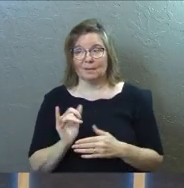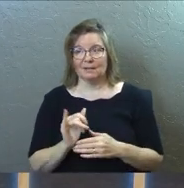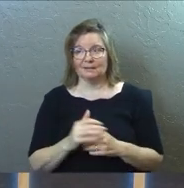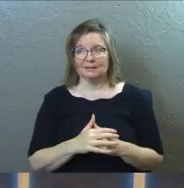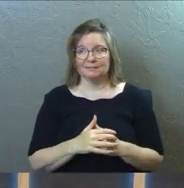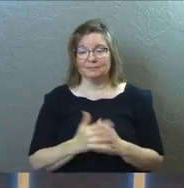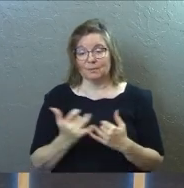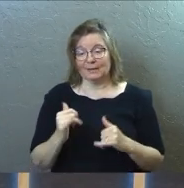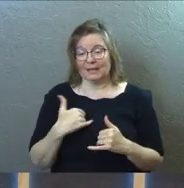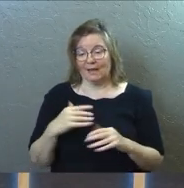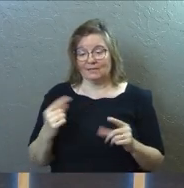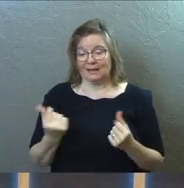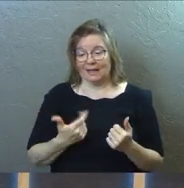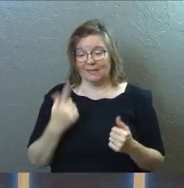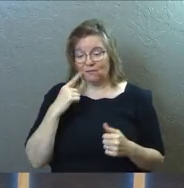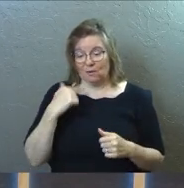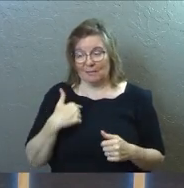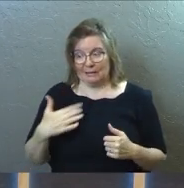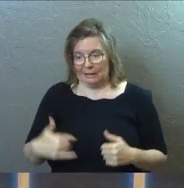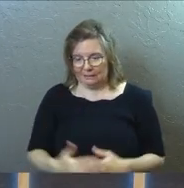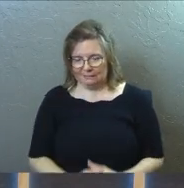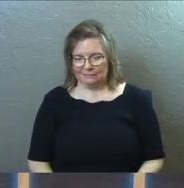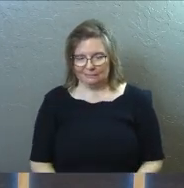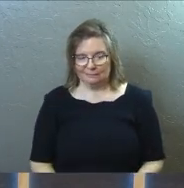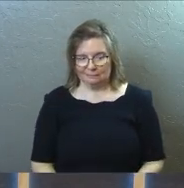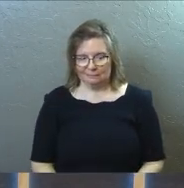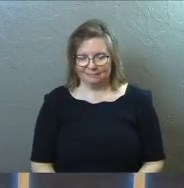like, you know, they still haven't done anything for me.